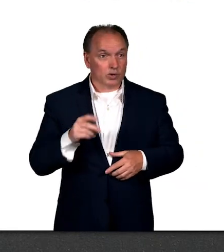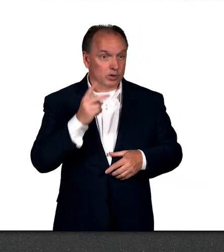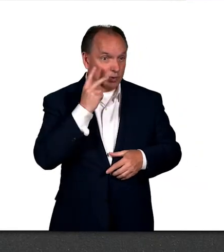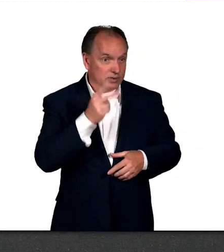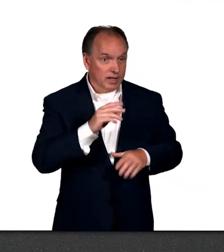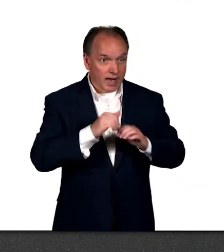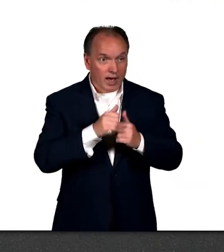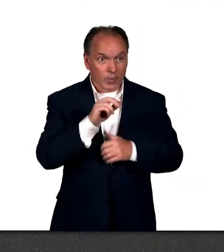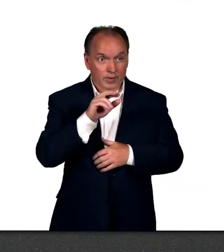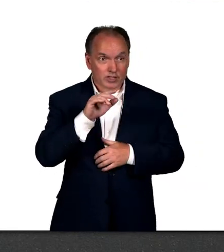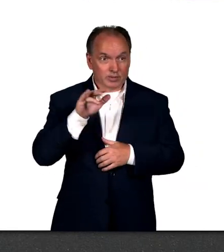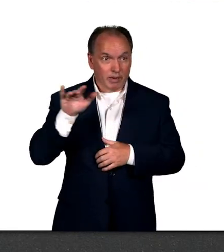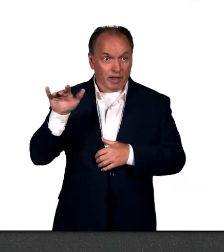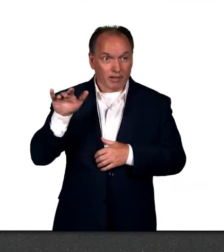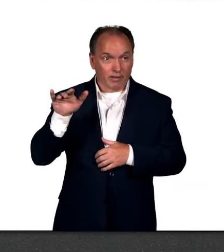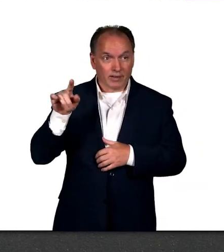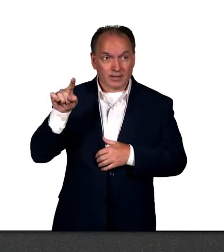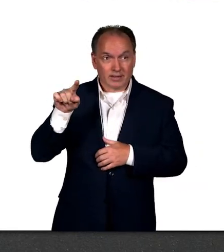how zoo is spelled?